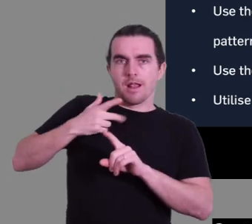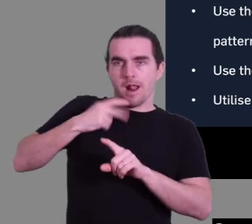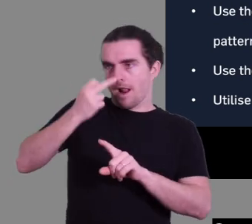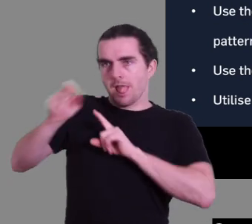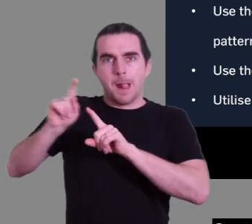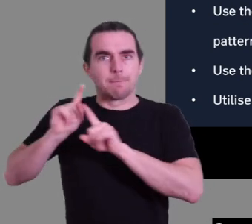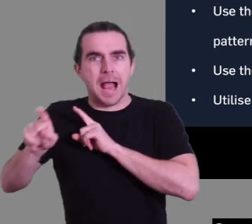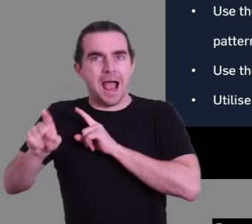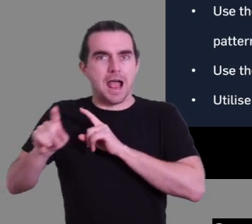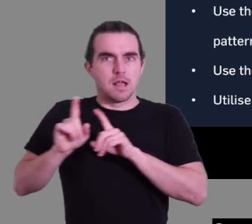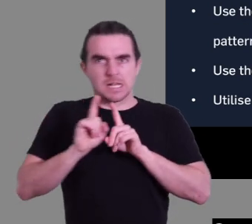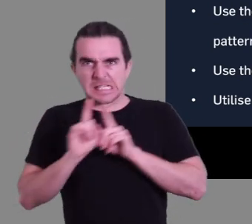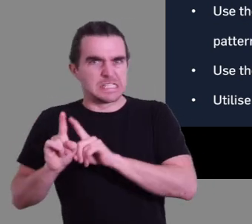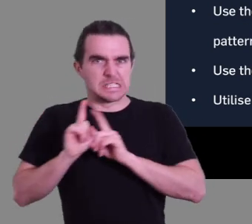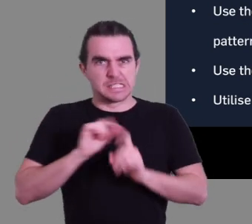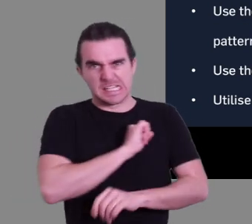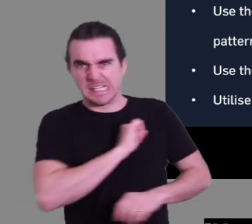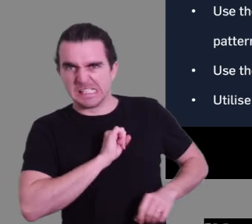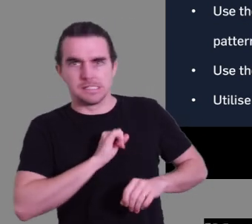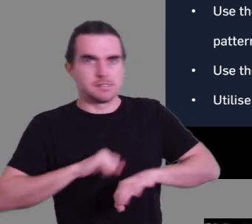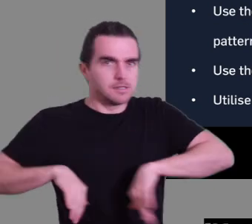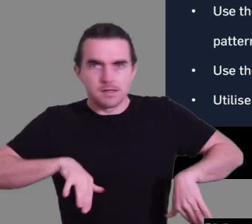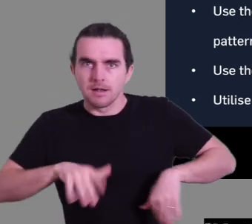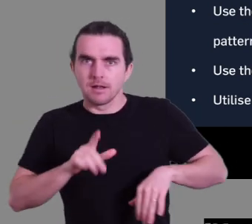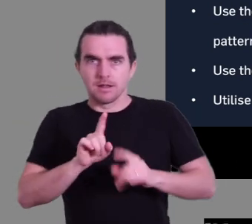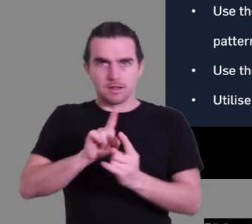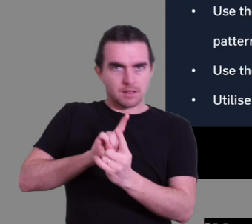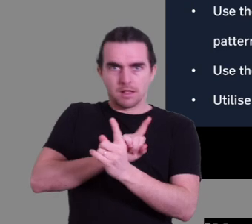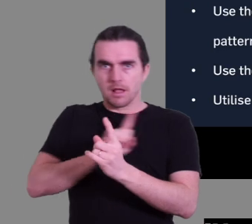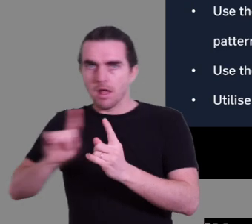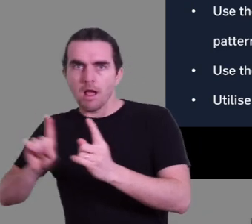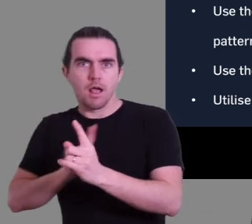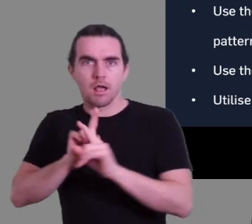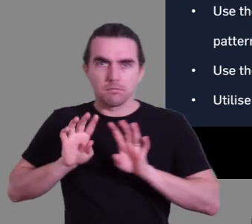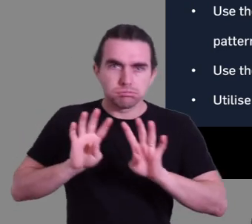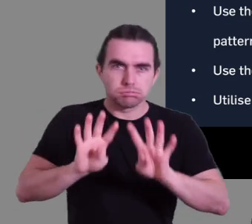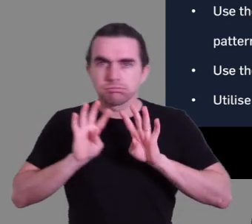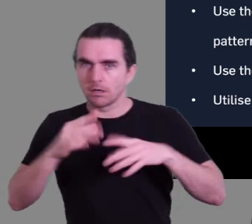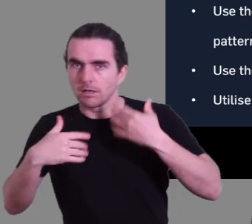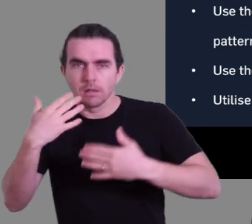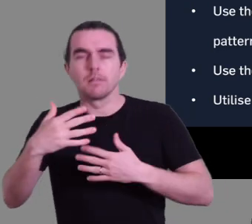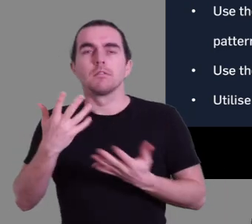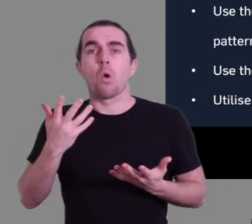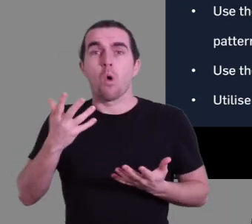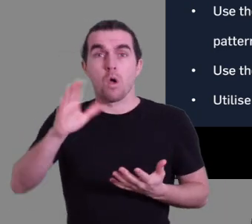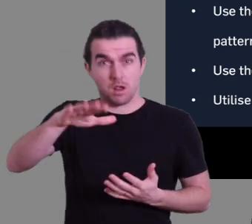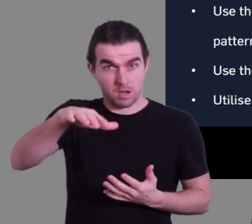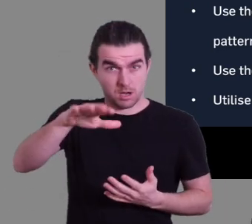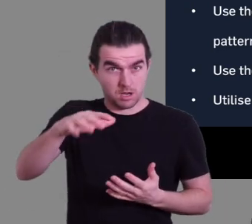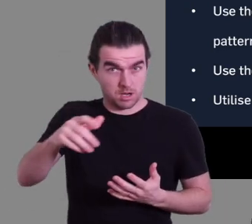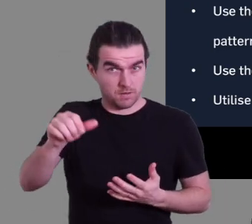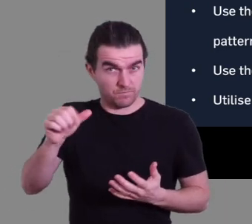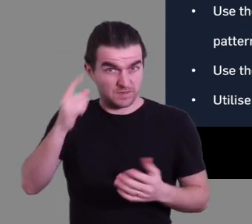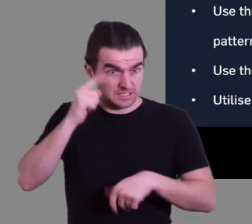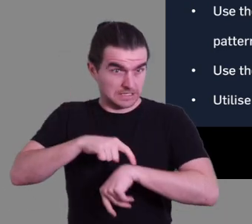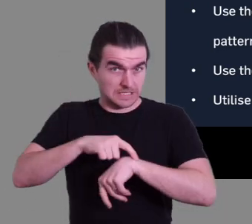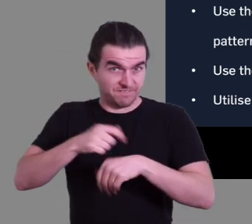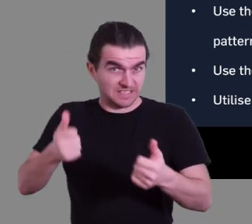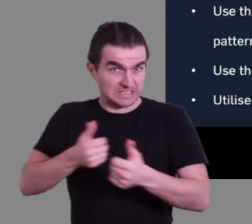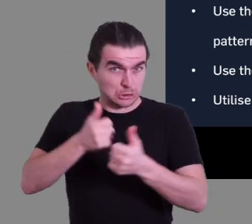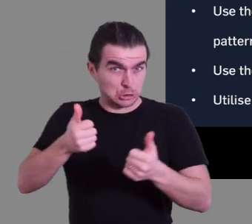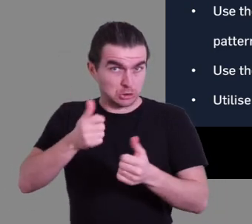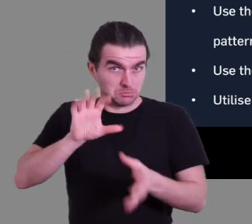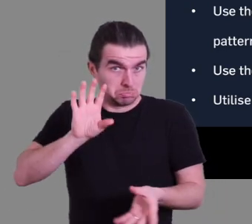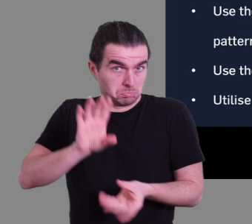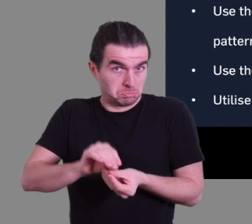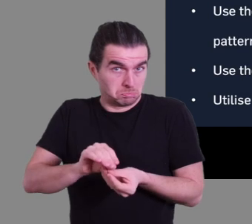cunning as well. Yeah, that's been really good. I really enjoyed that. Shall we summarise now and wrap